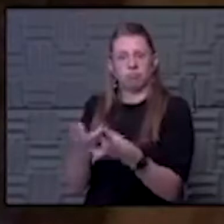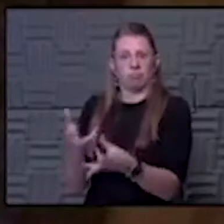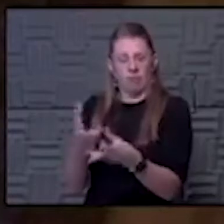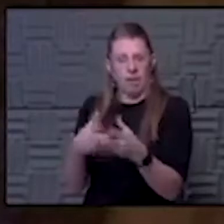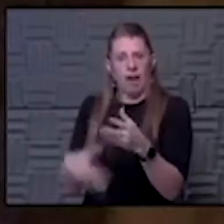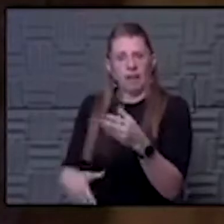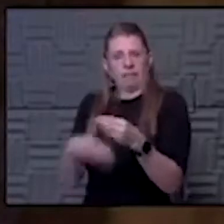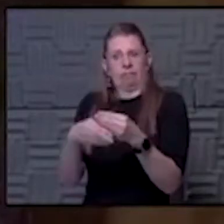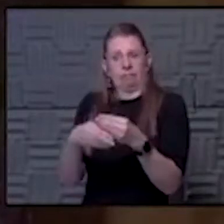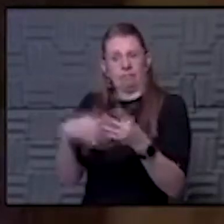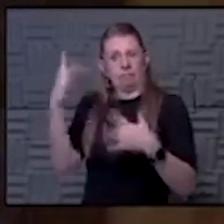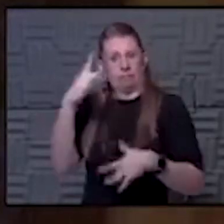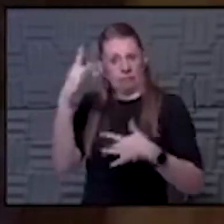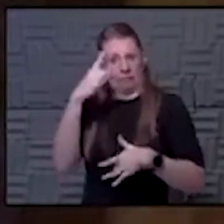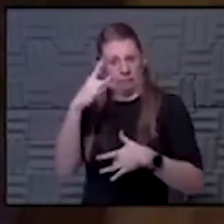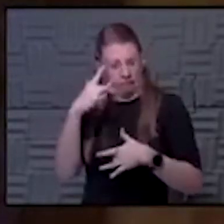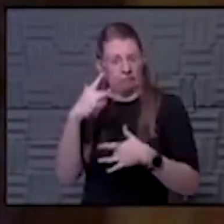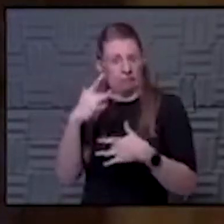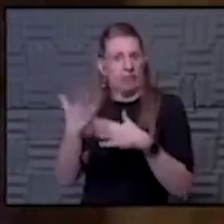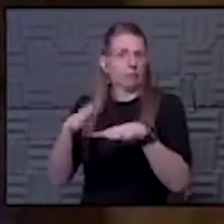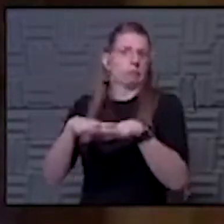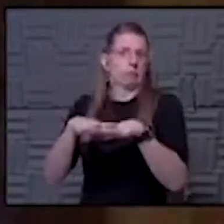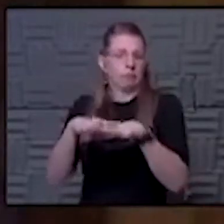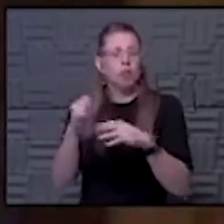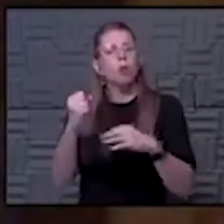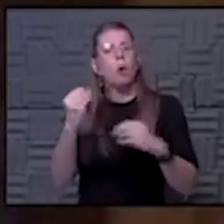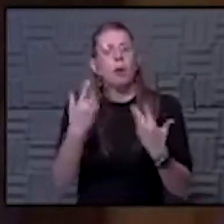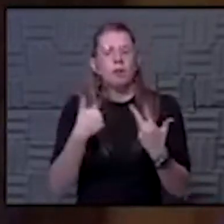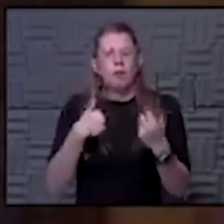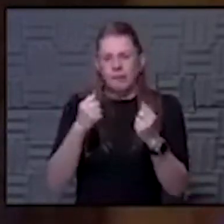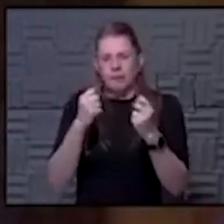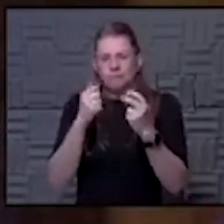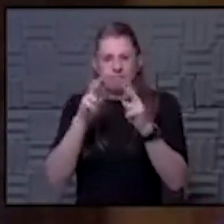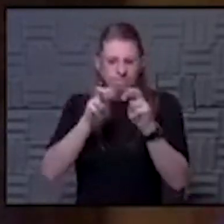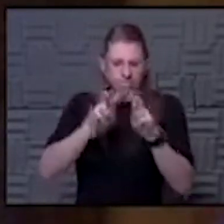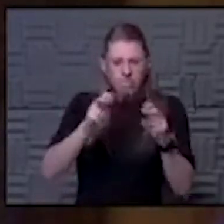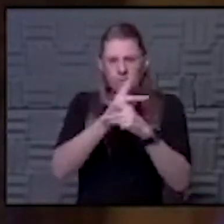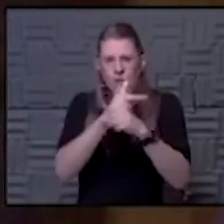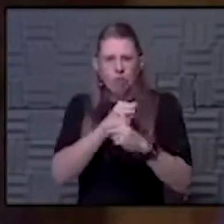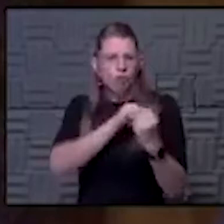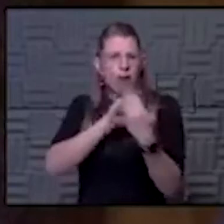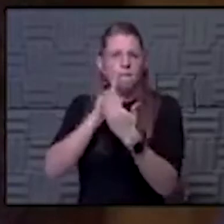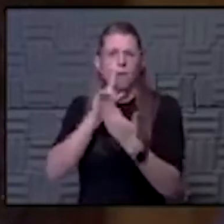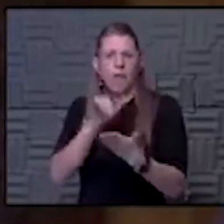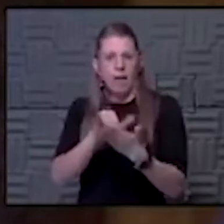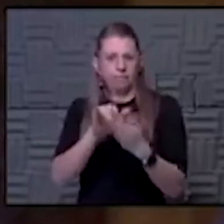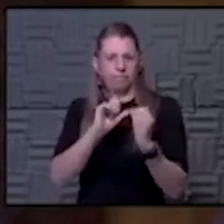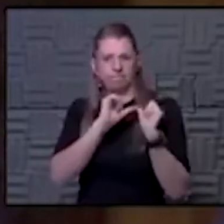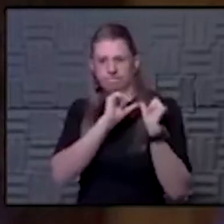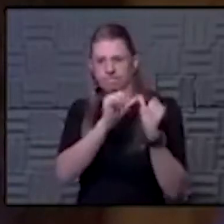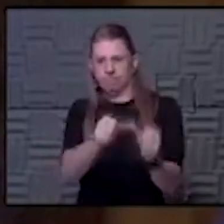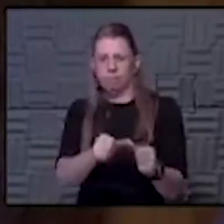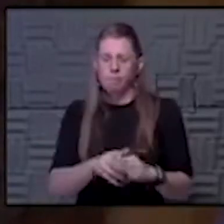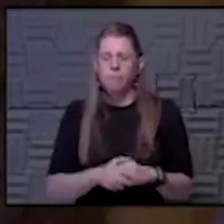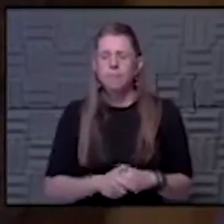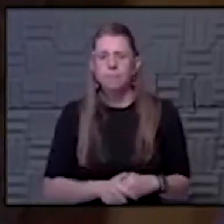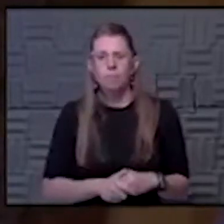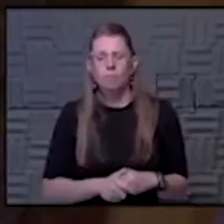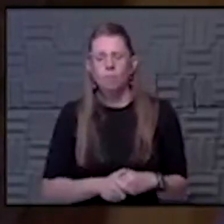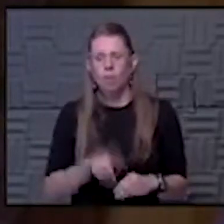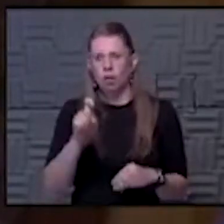comorbidities and so on. So we're working out the strategy for that over time. So we should have